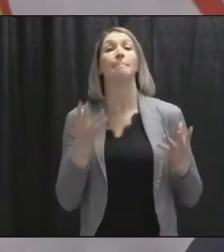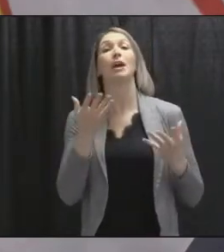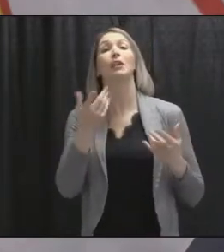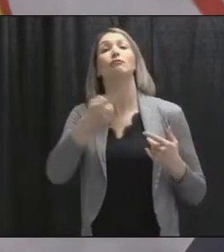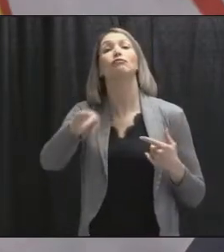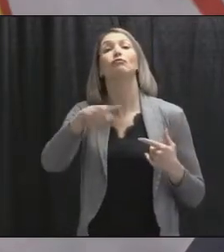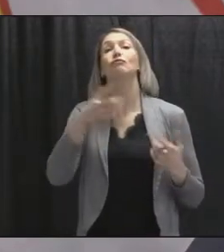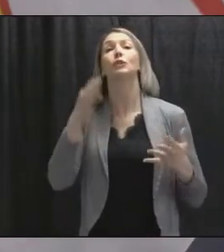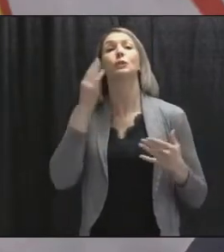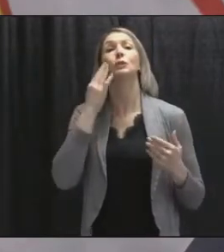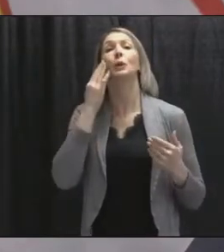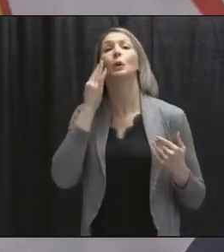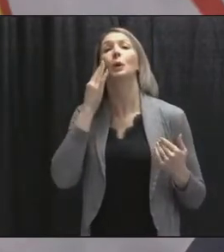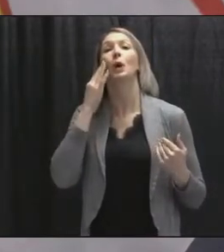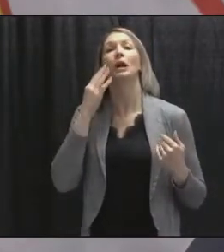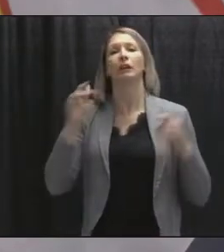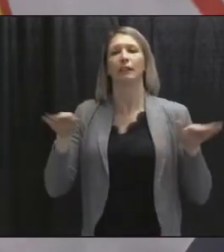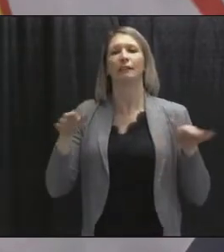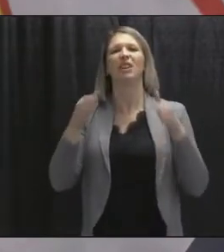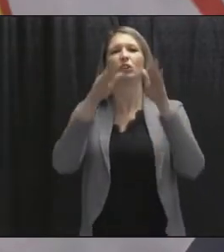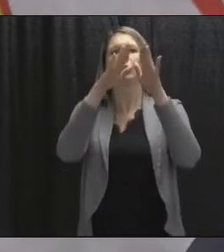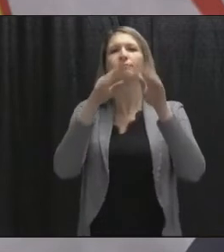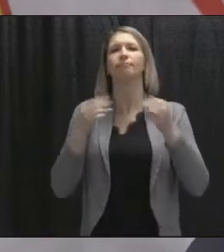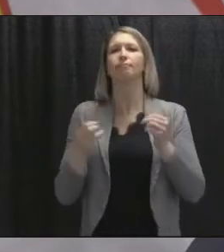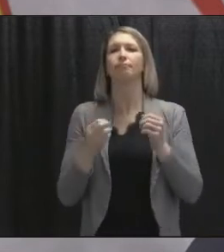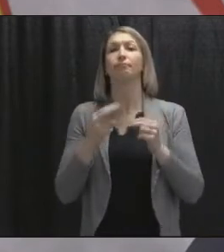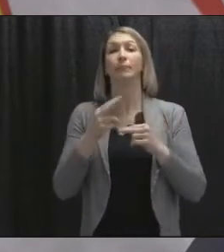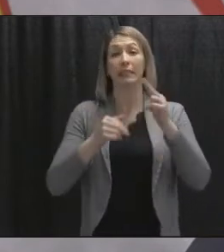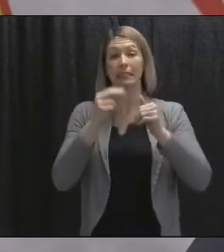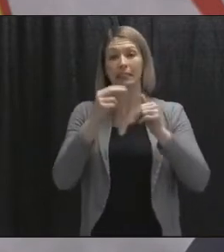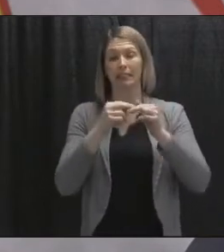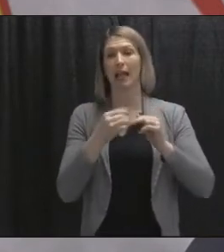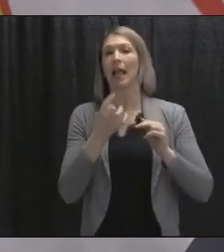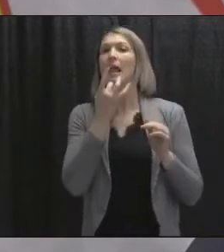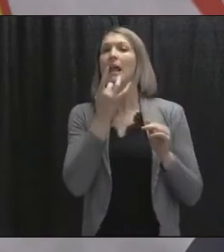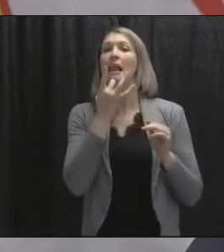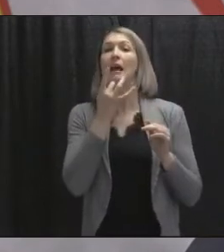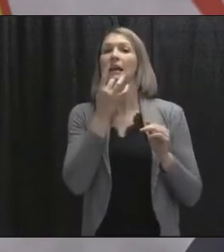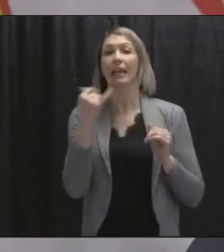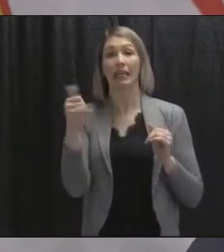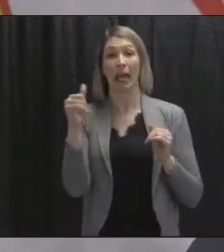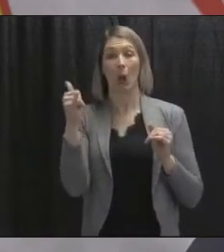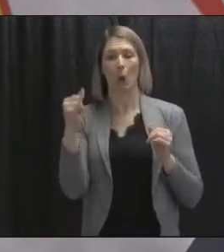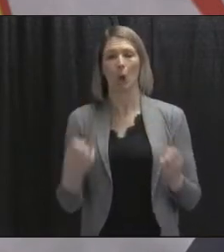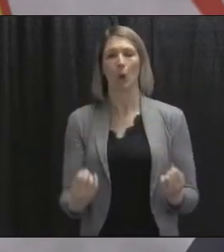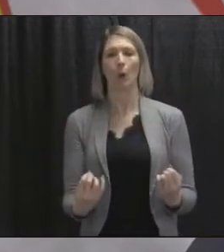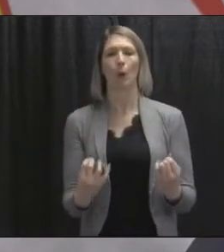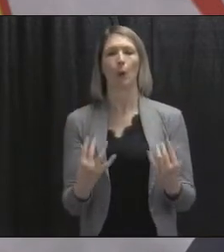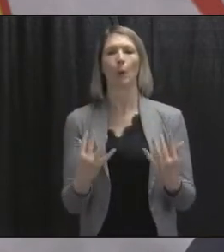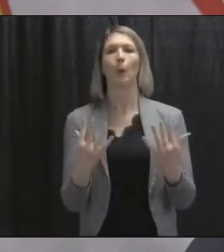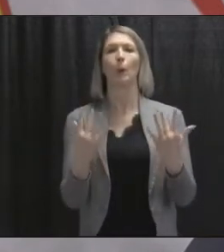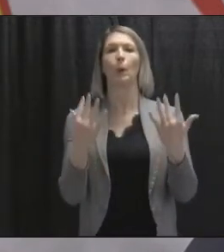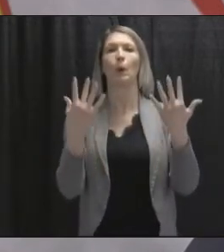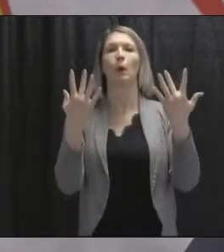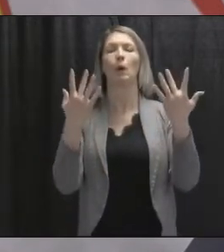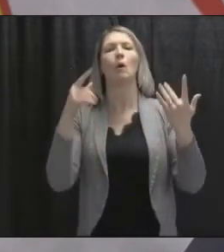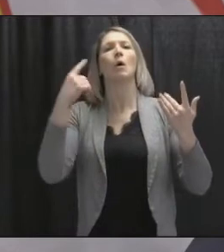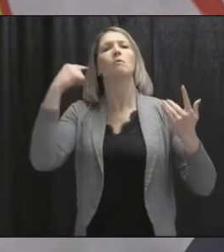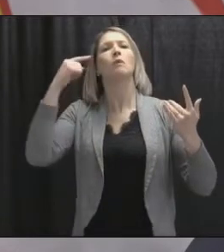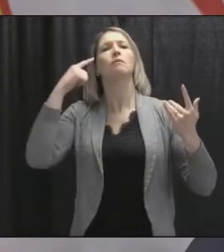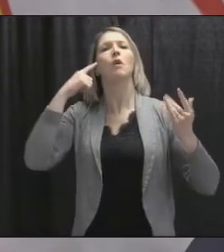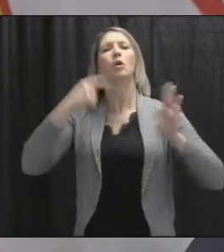Building last night. It was lit in bright yellow, and this was to recognize the work of the essential workers in our province as